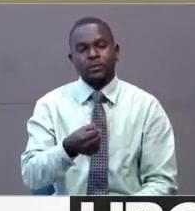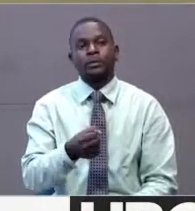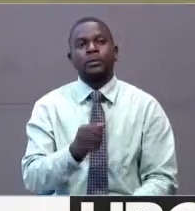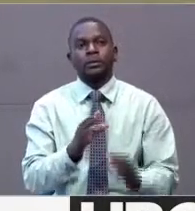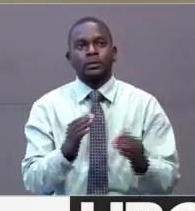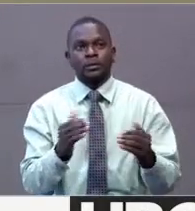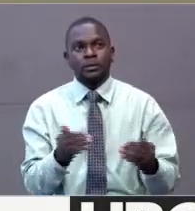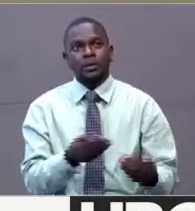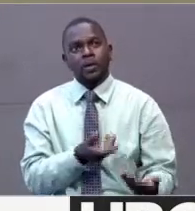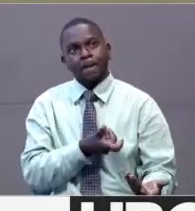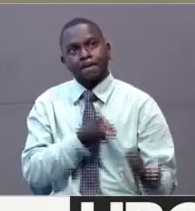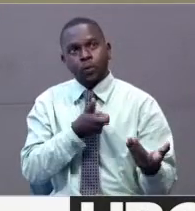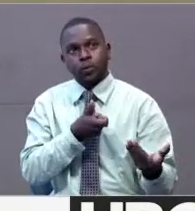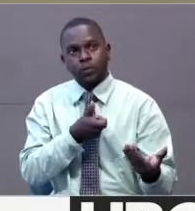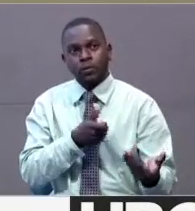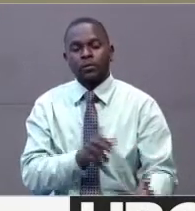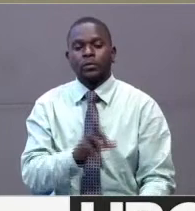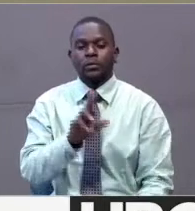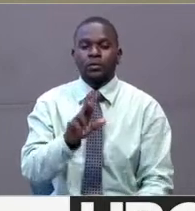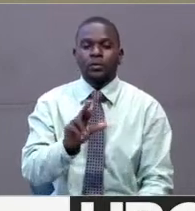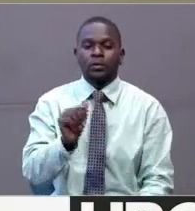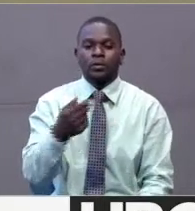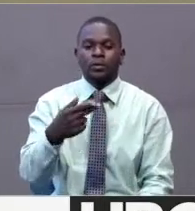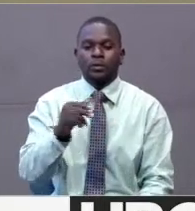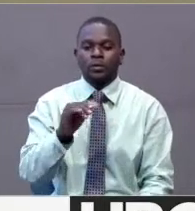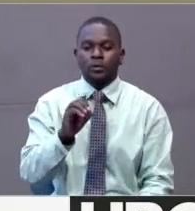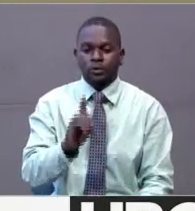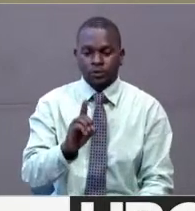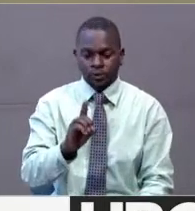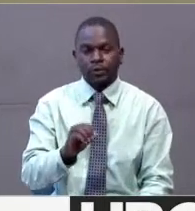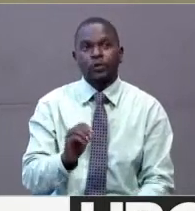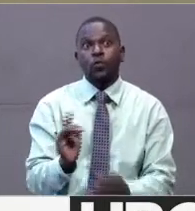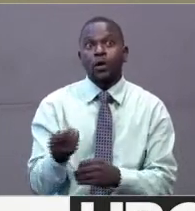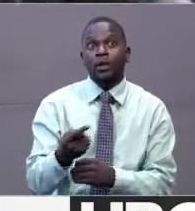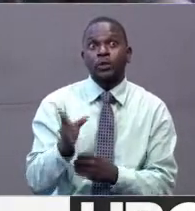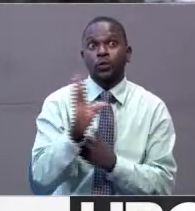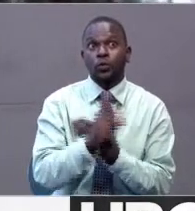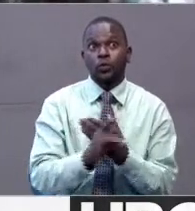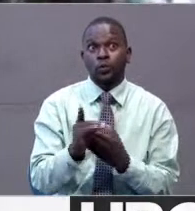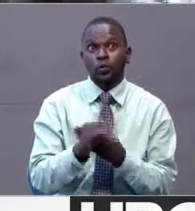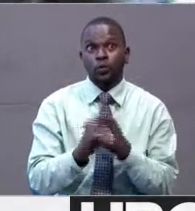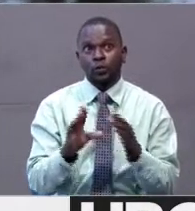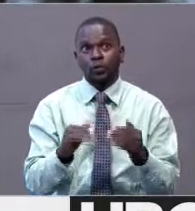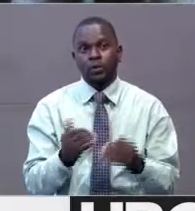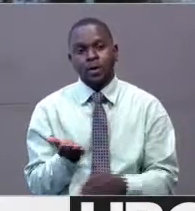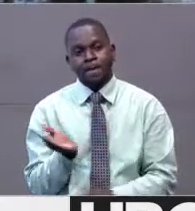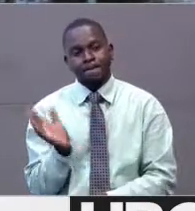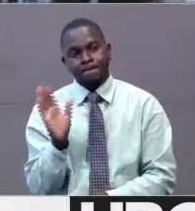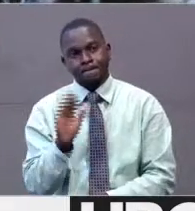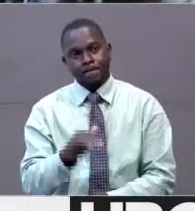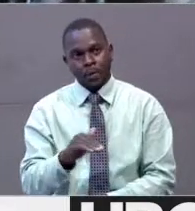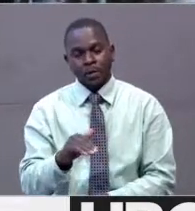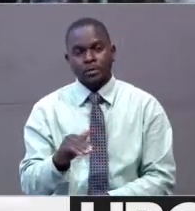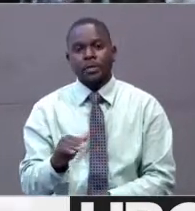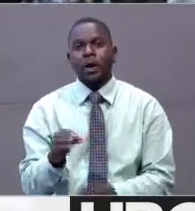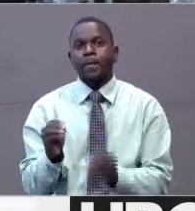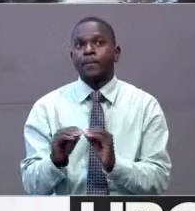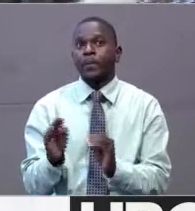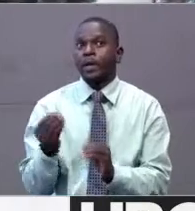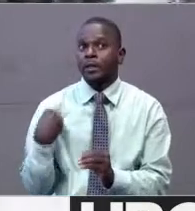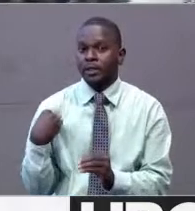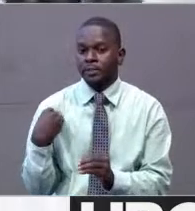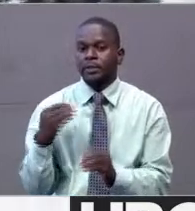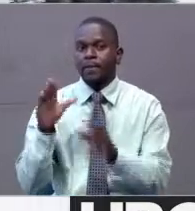Kagoro, was murdered by Mamuli Rashid at Kasengeje village in Wakiso district when he was returning from his brother's burial